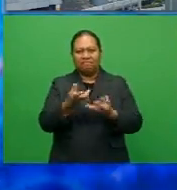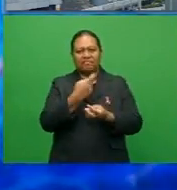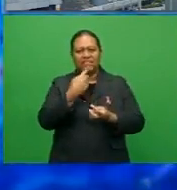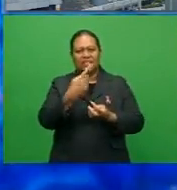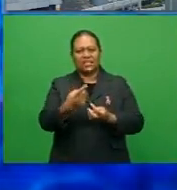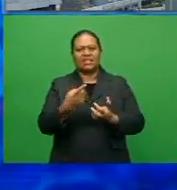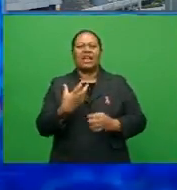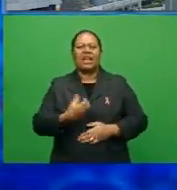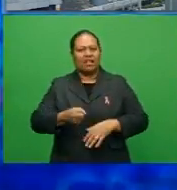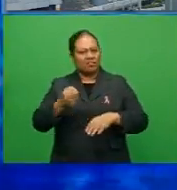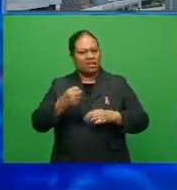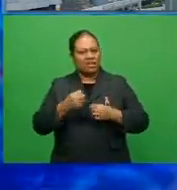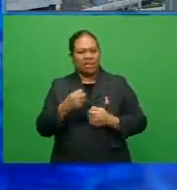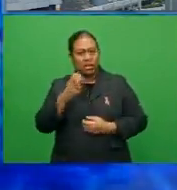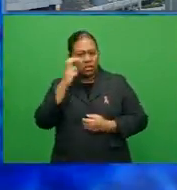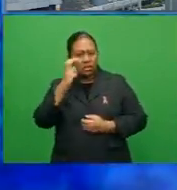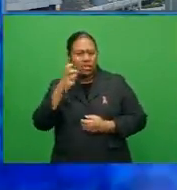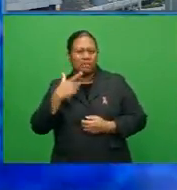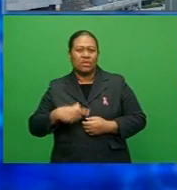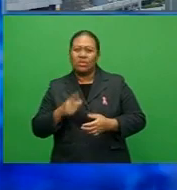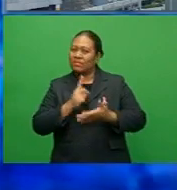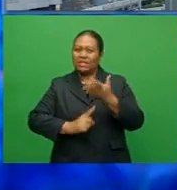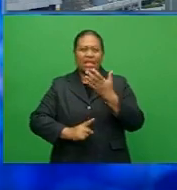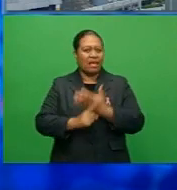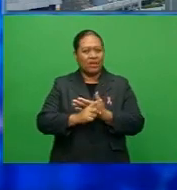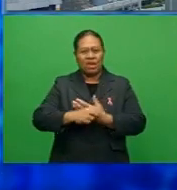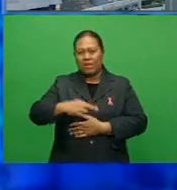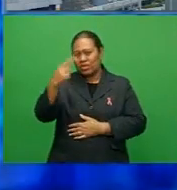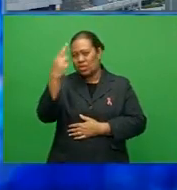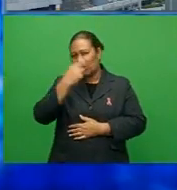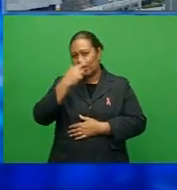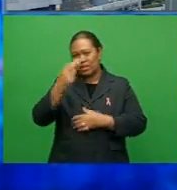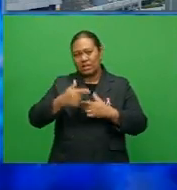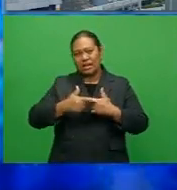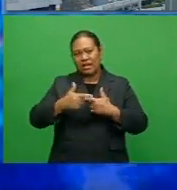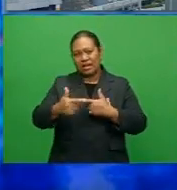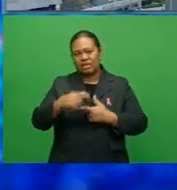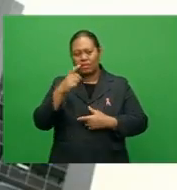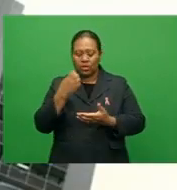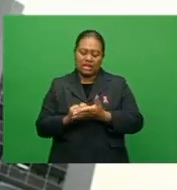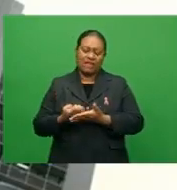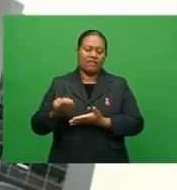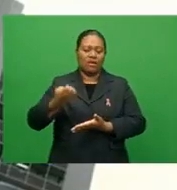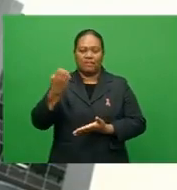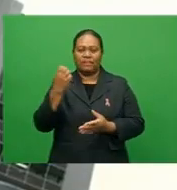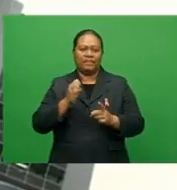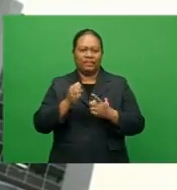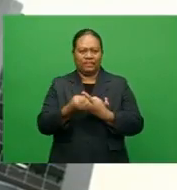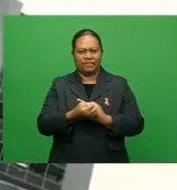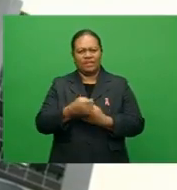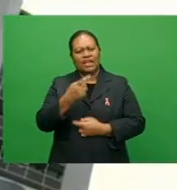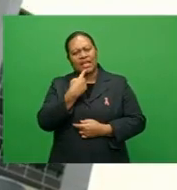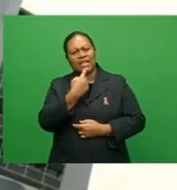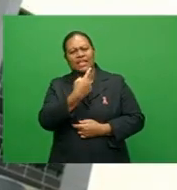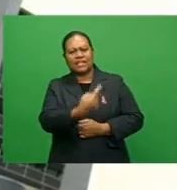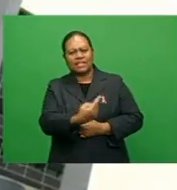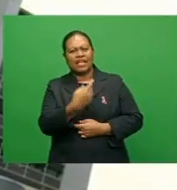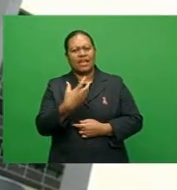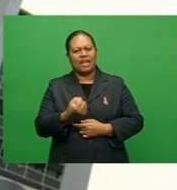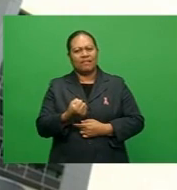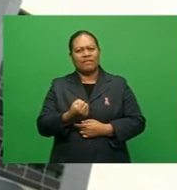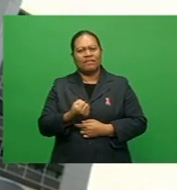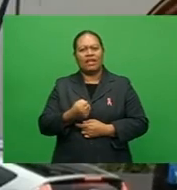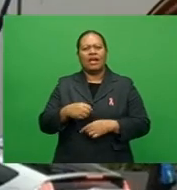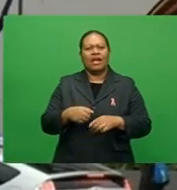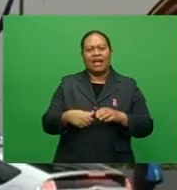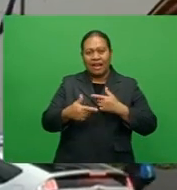have tightened due to the current elevated risk levels and depressed economic environment. However, he says, given the high level of